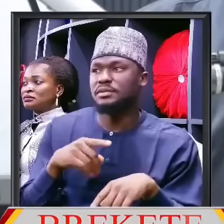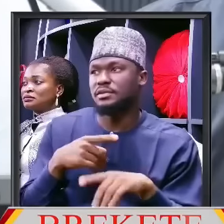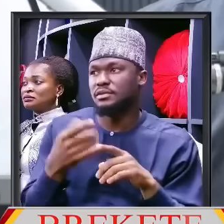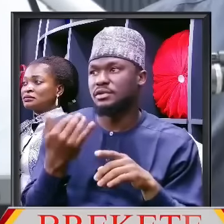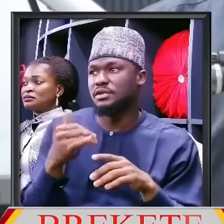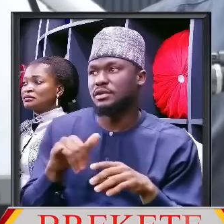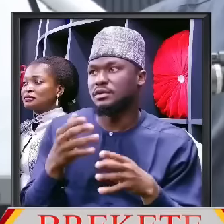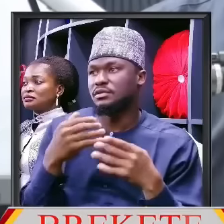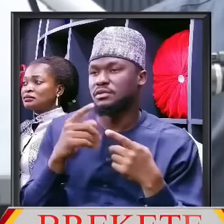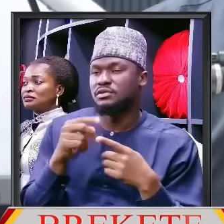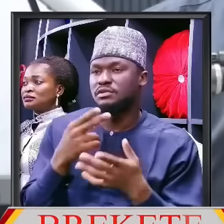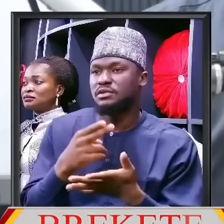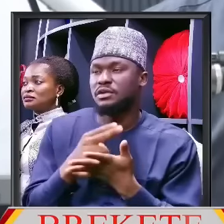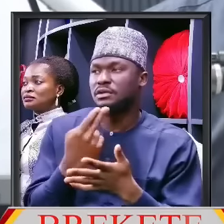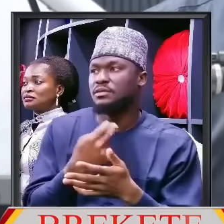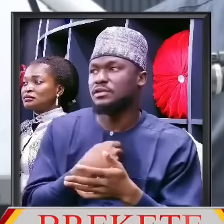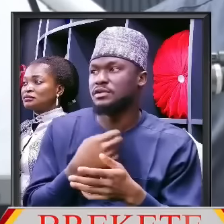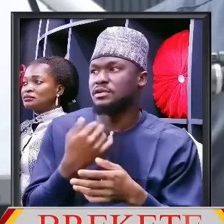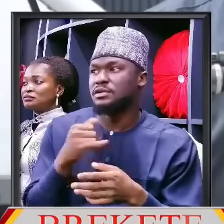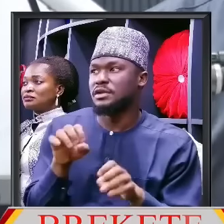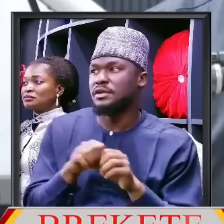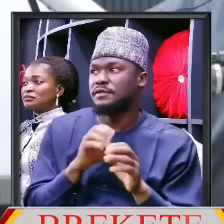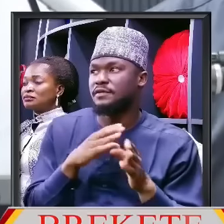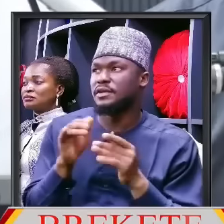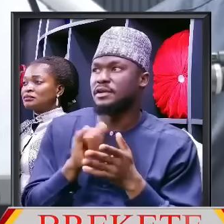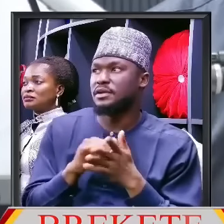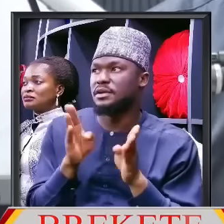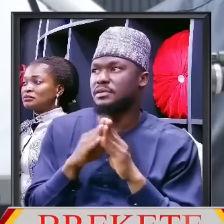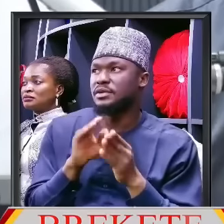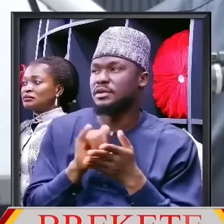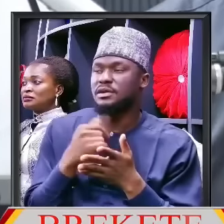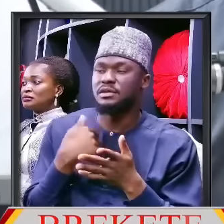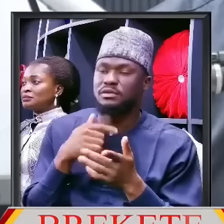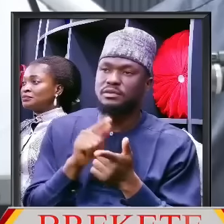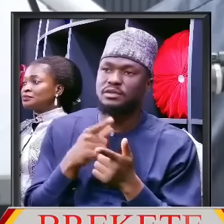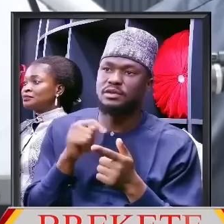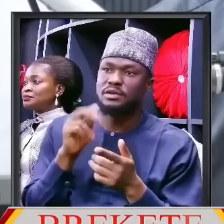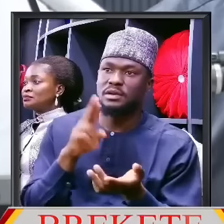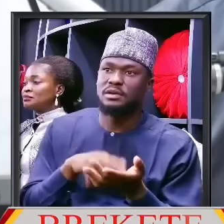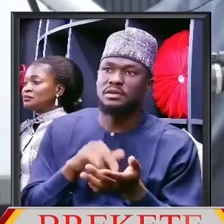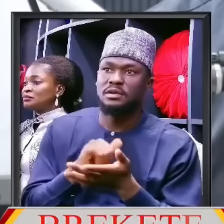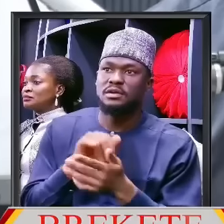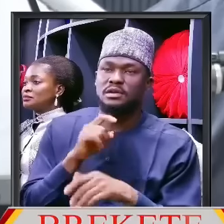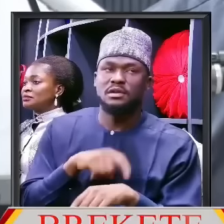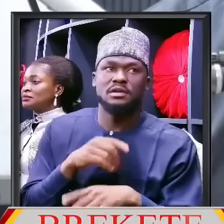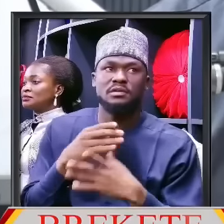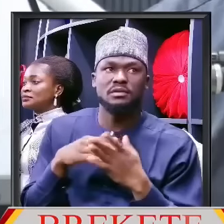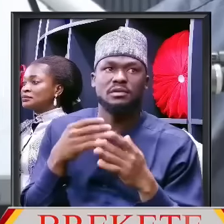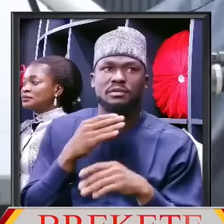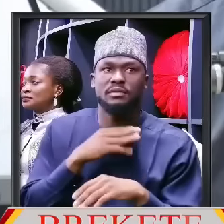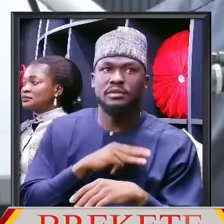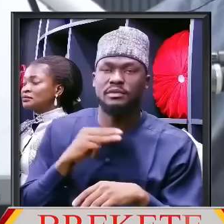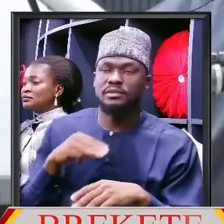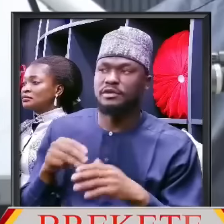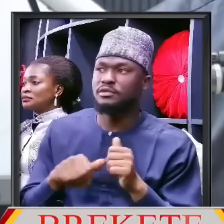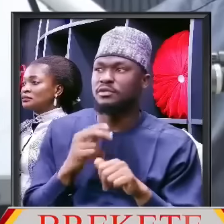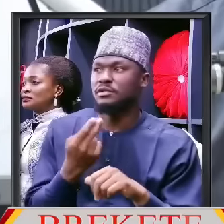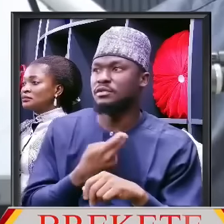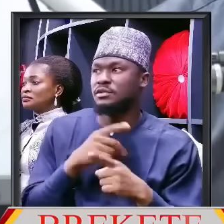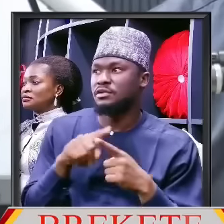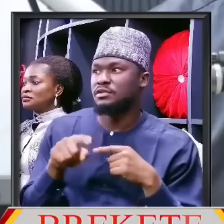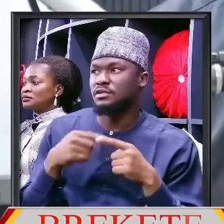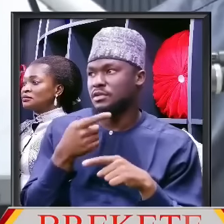want to help us. So now they even arrange that meeting where we go meet the registrar that time. Some alumni member follow us go,